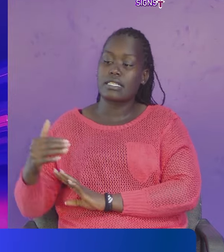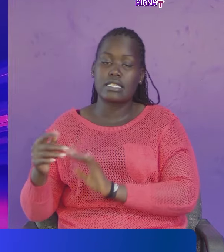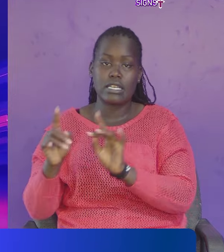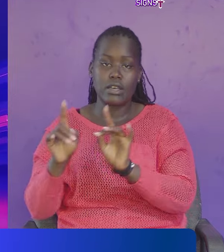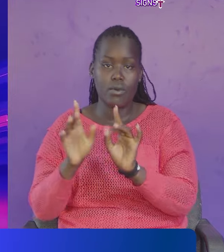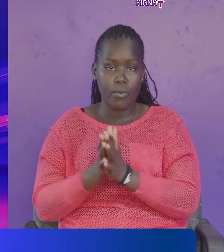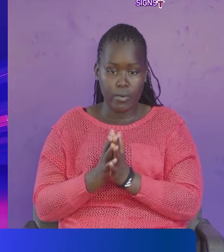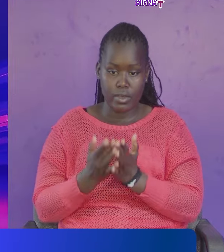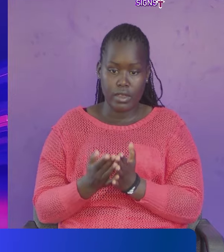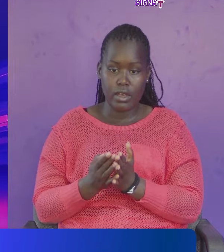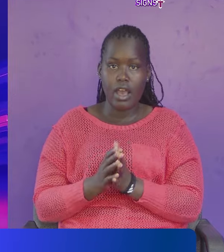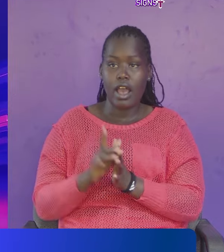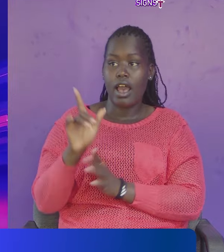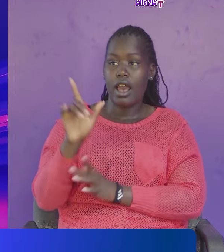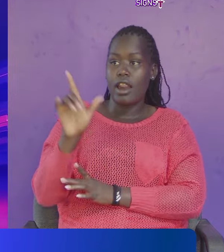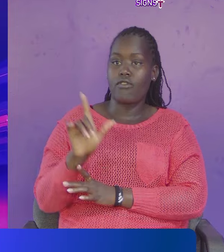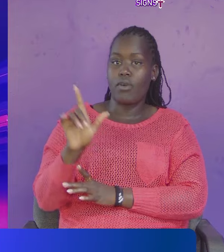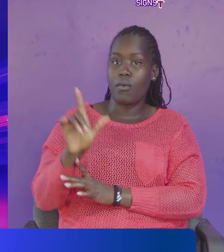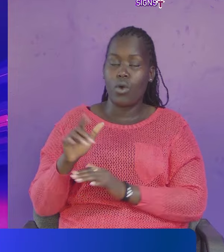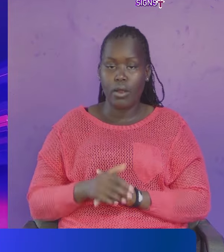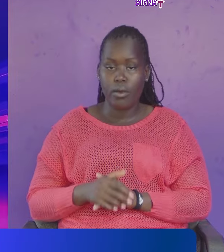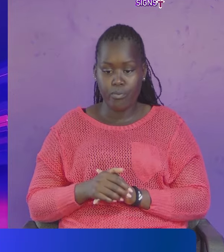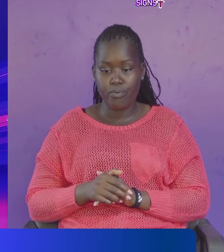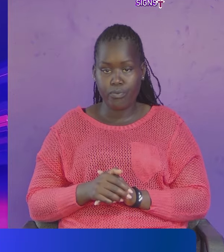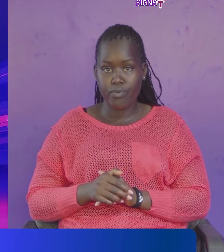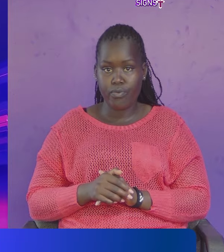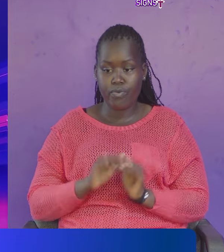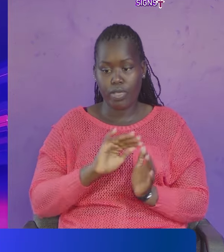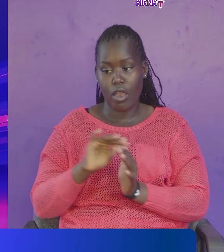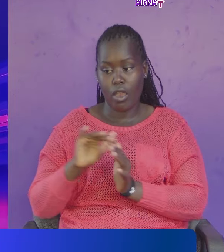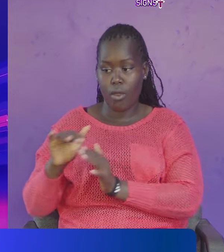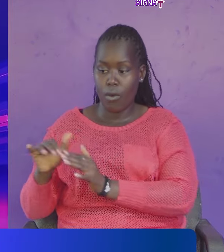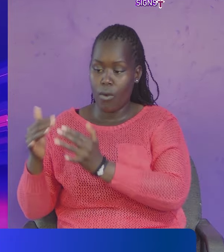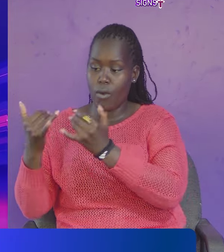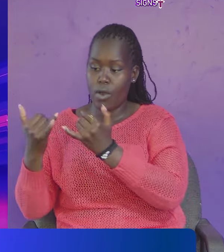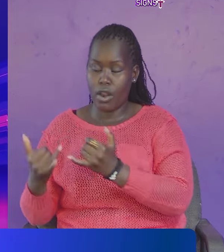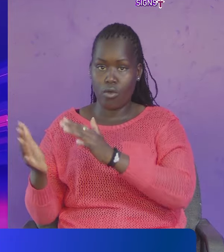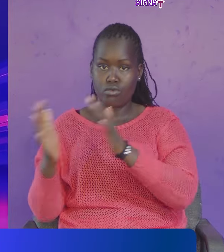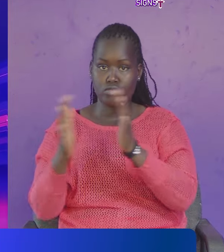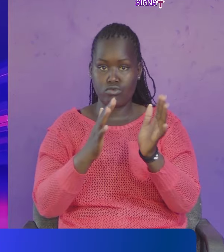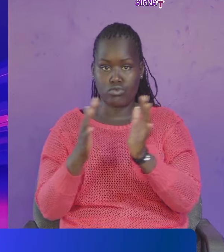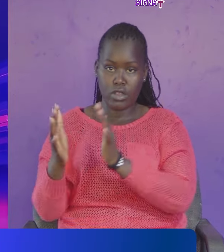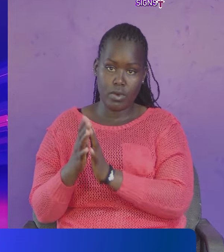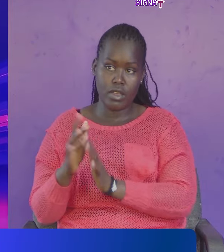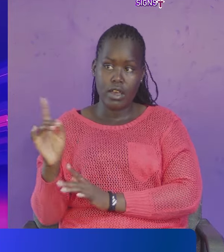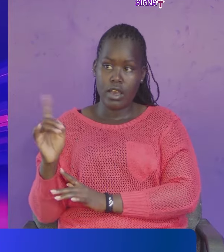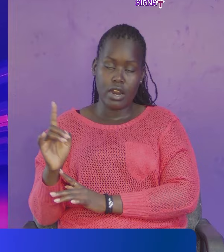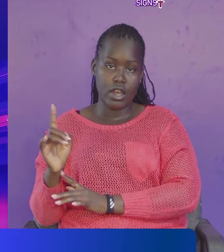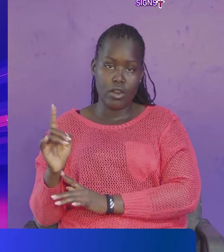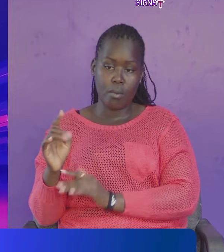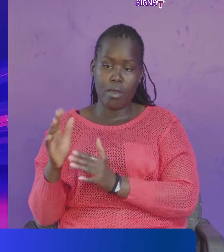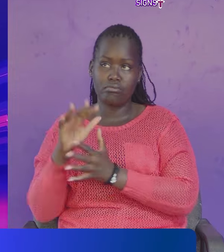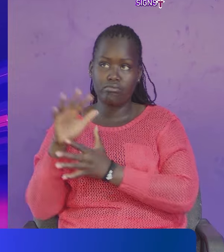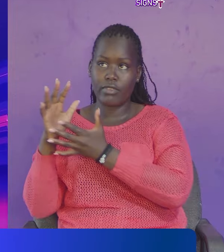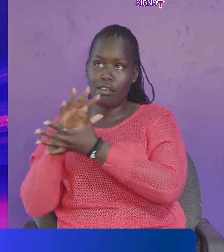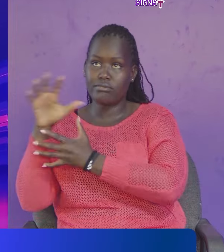against Liverpool. And away from that, now to the weather. In Nairobi, it is going to be partly cloudy